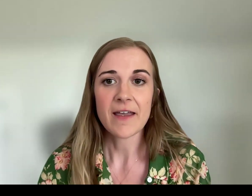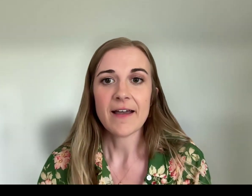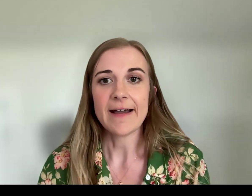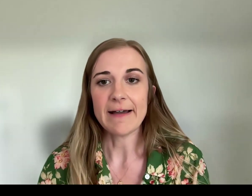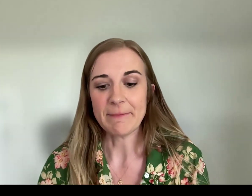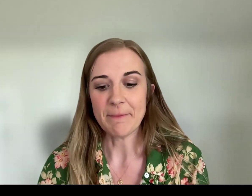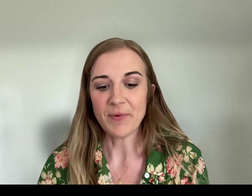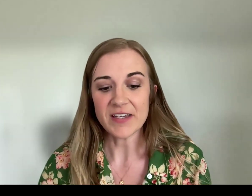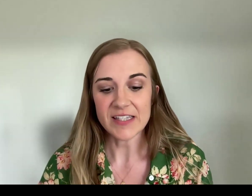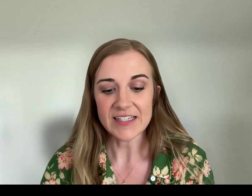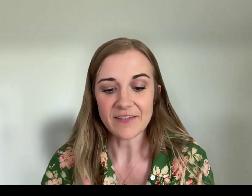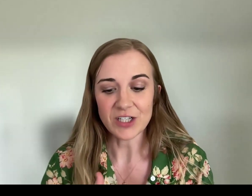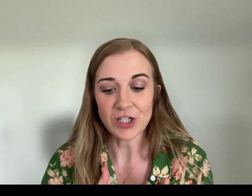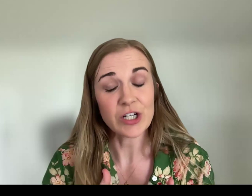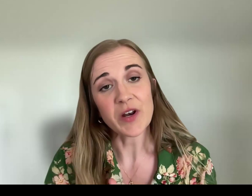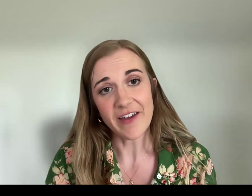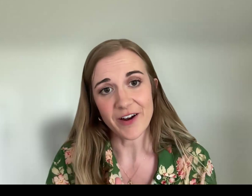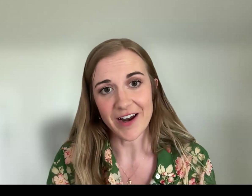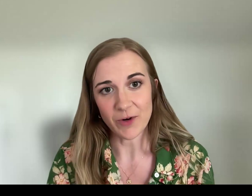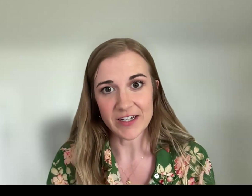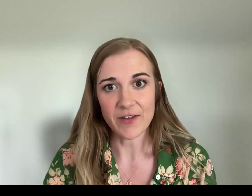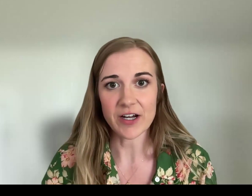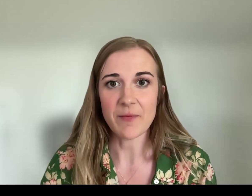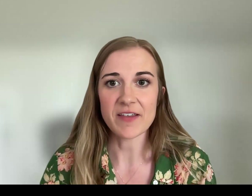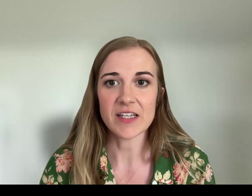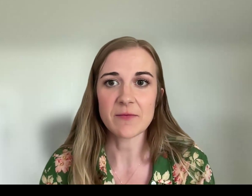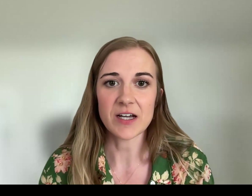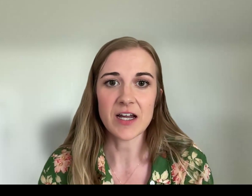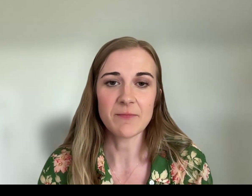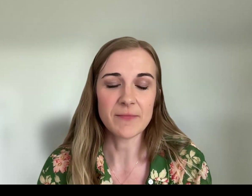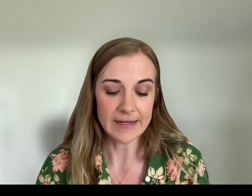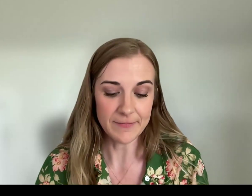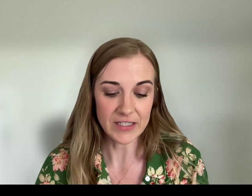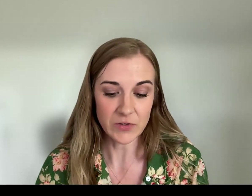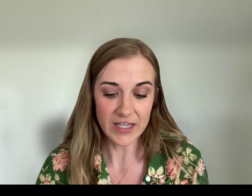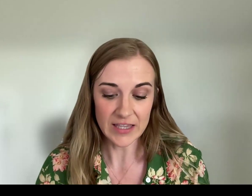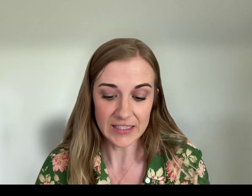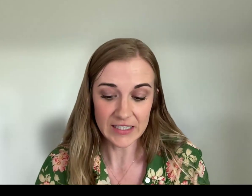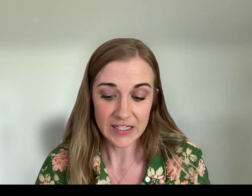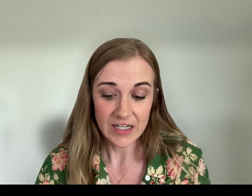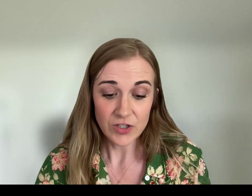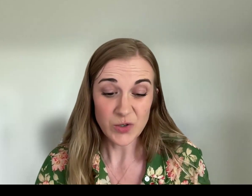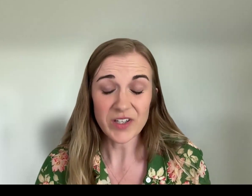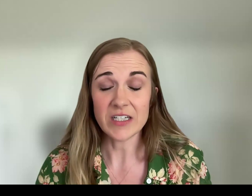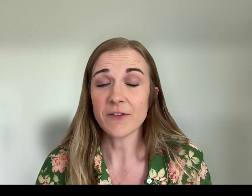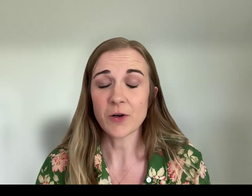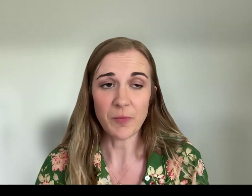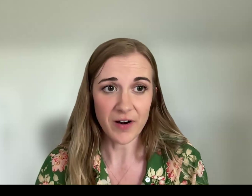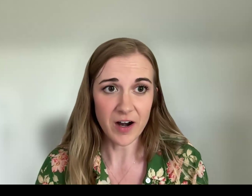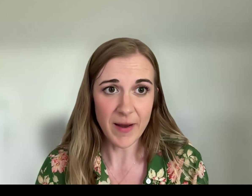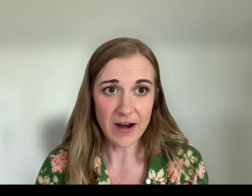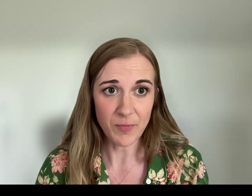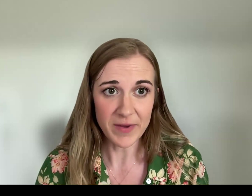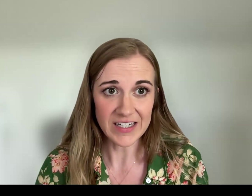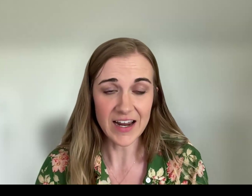system, but these things have to go together and work together and come at the same time. And so I think that's just a really difficult